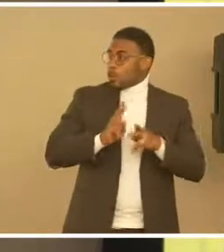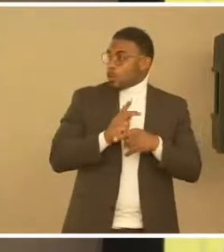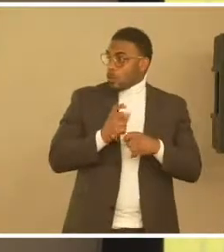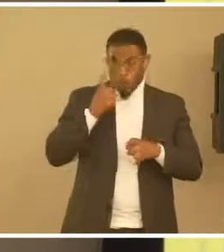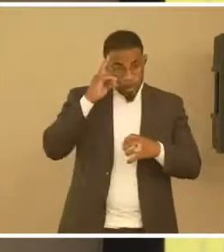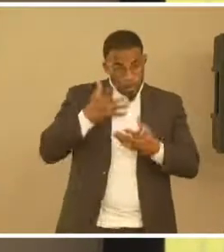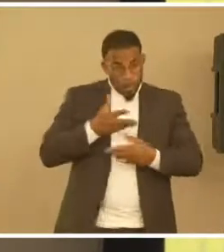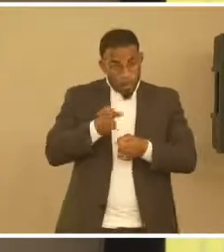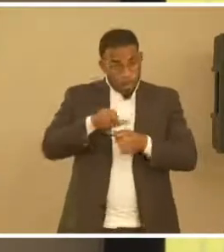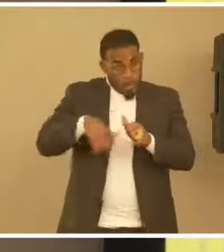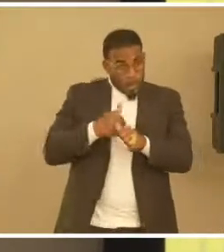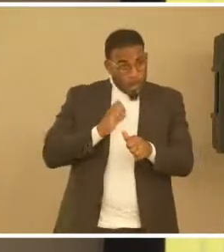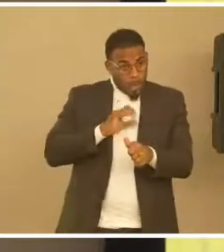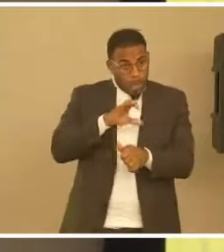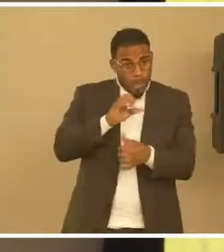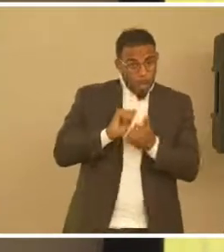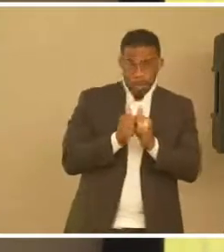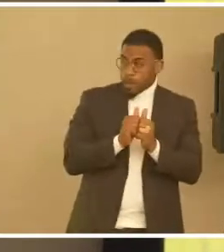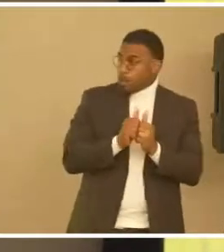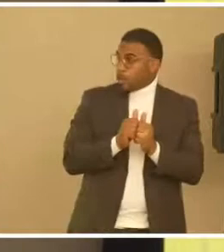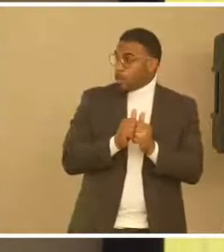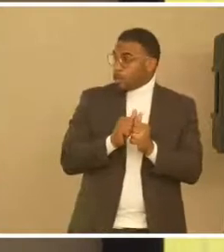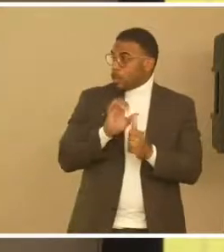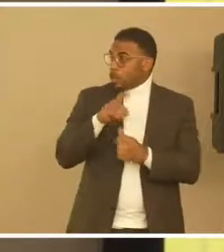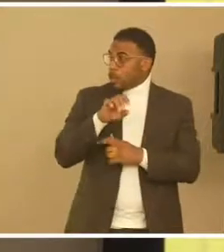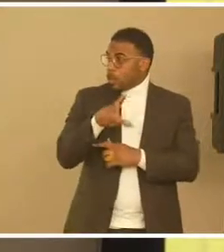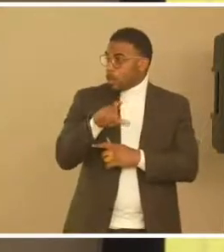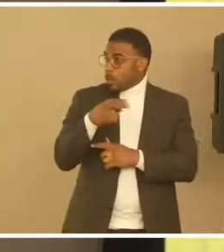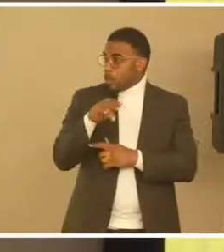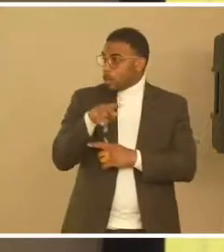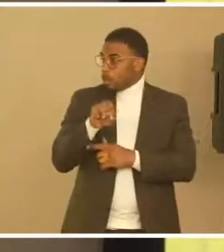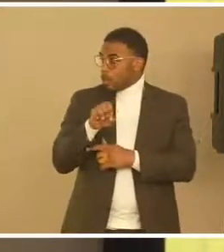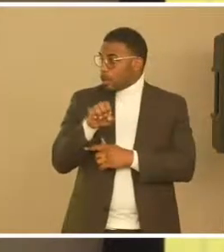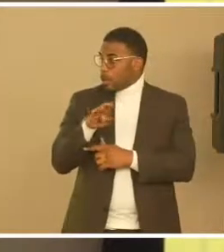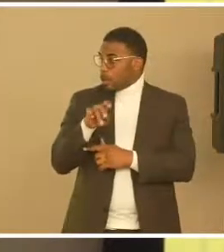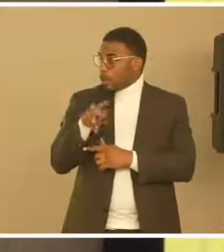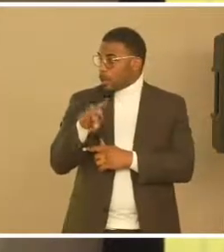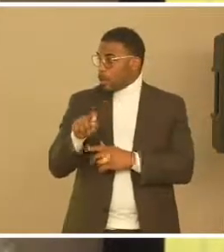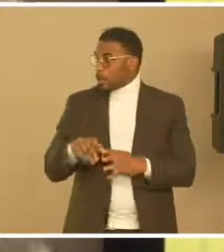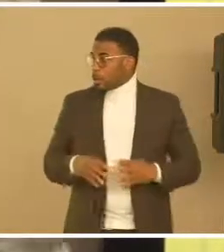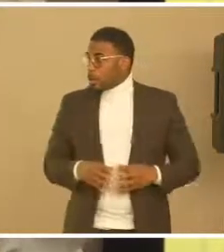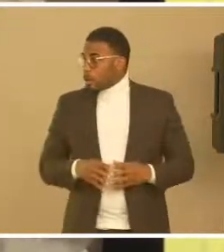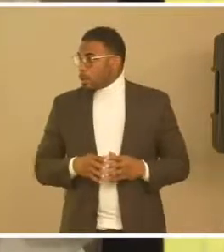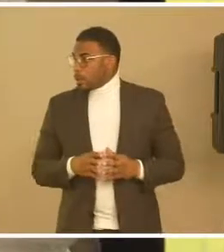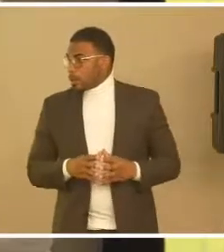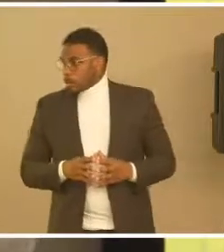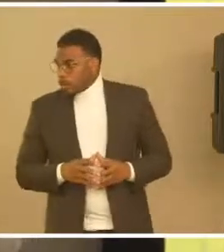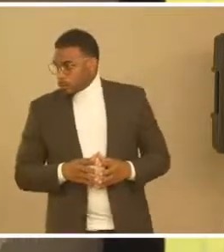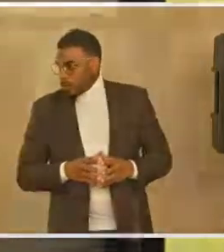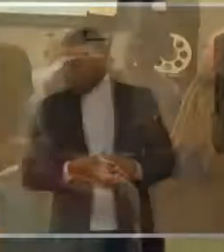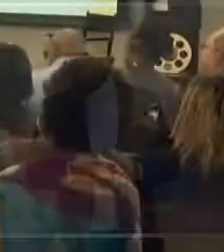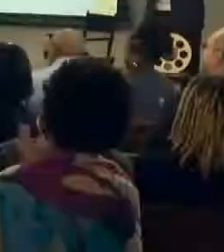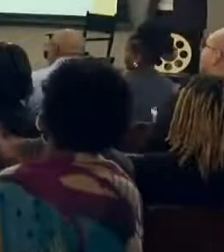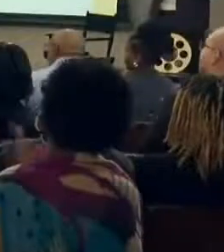the brain trust behind our competition, Opal Hope Bennett.